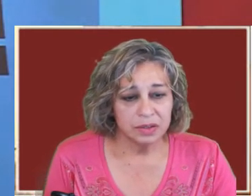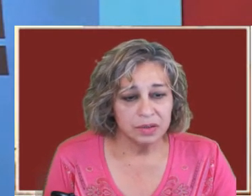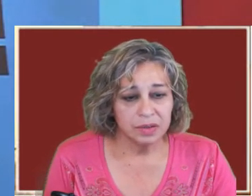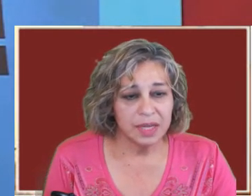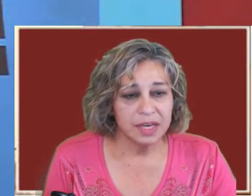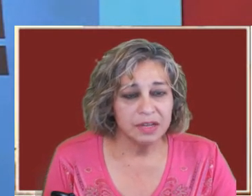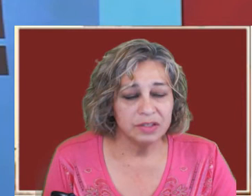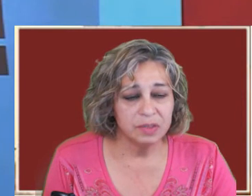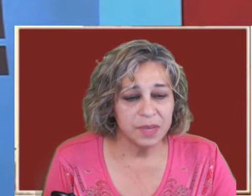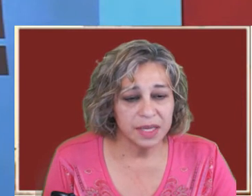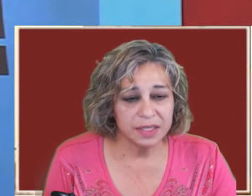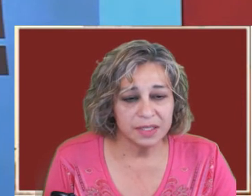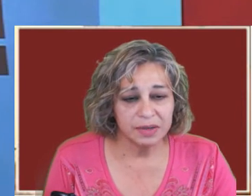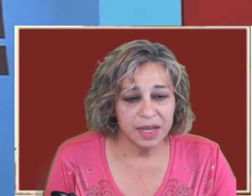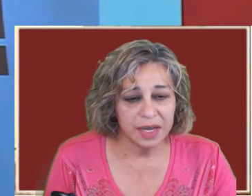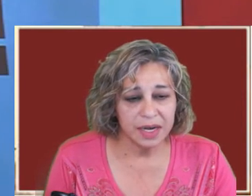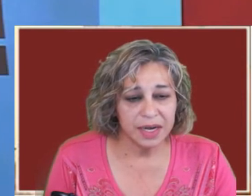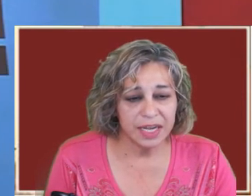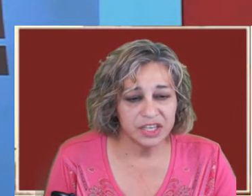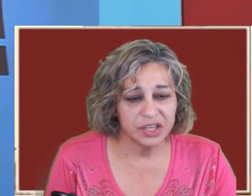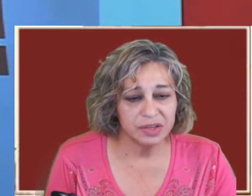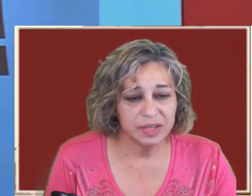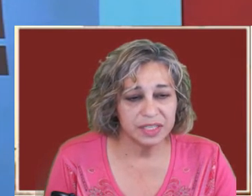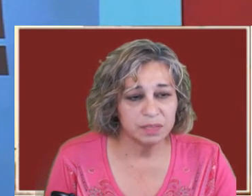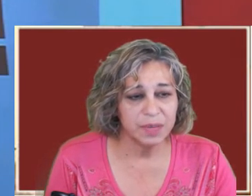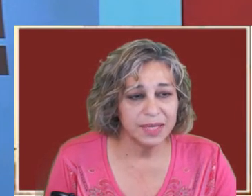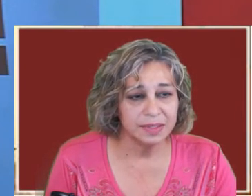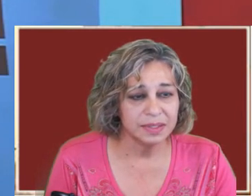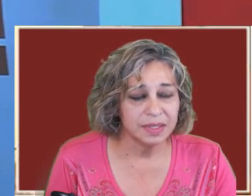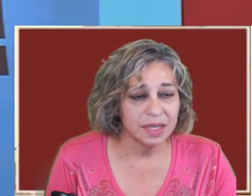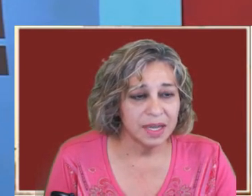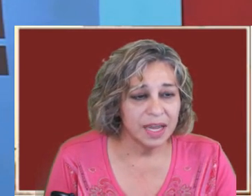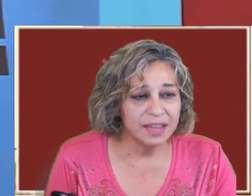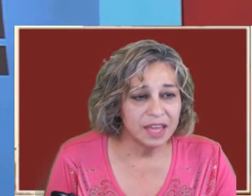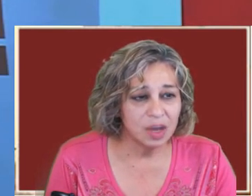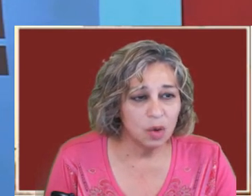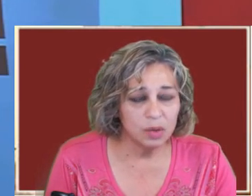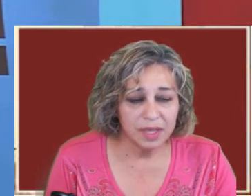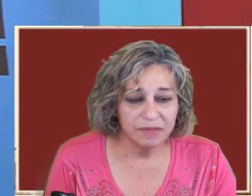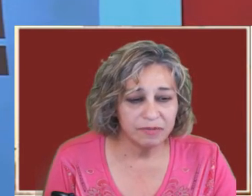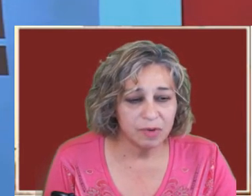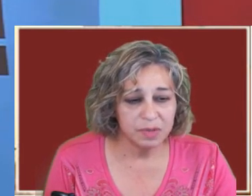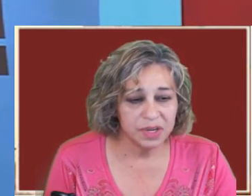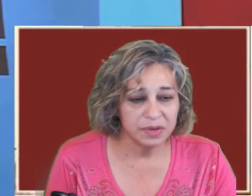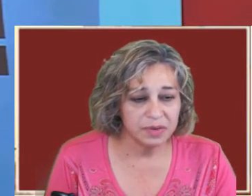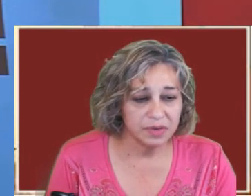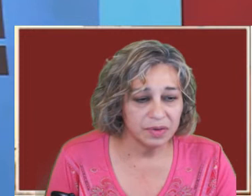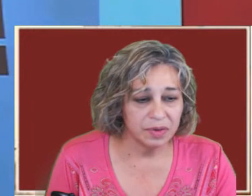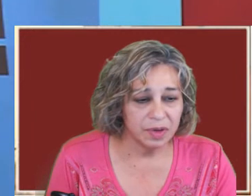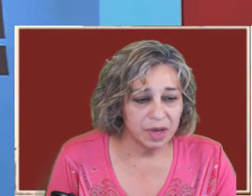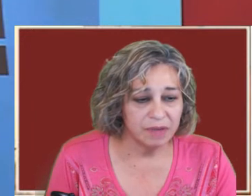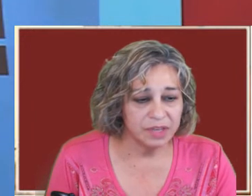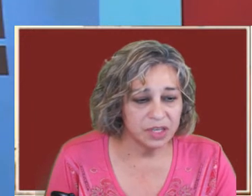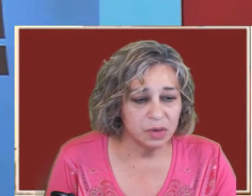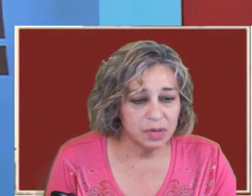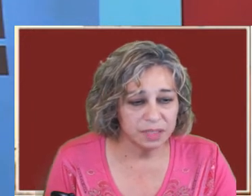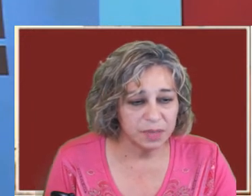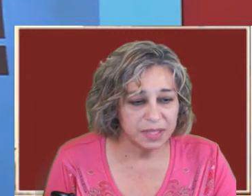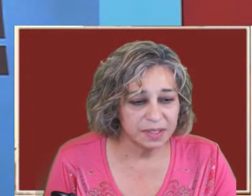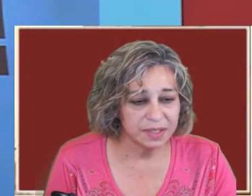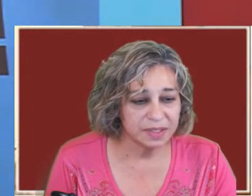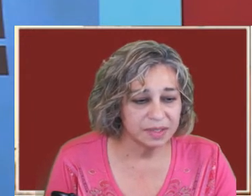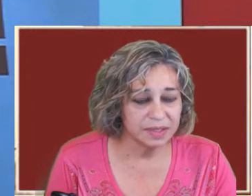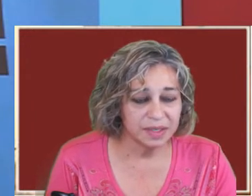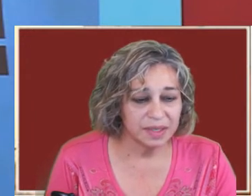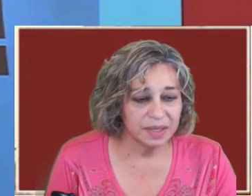So that used to be considered a national expense. And they only informed you of the total